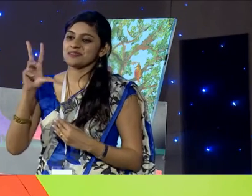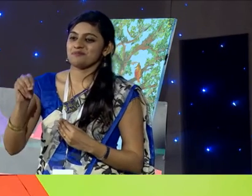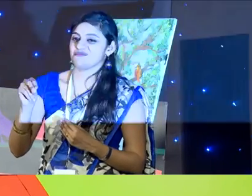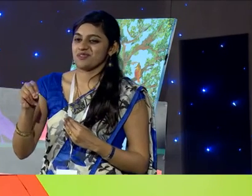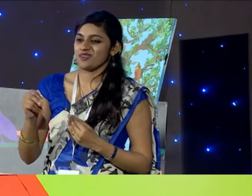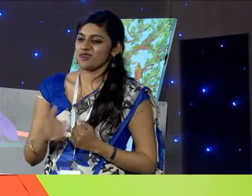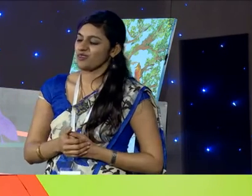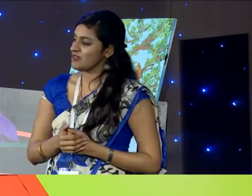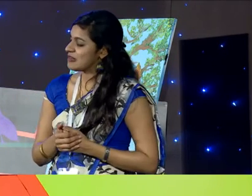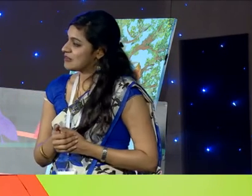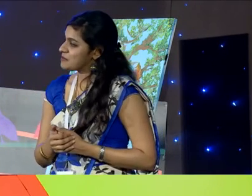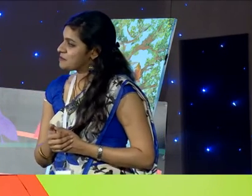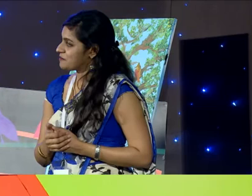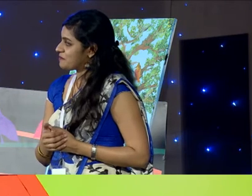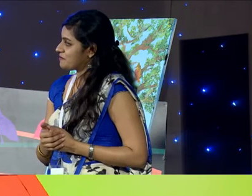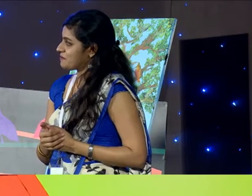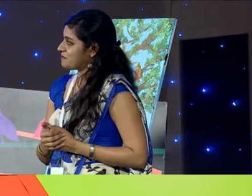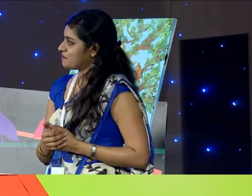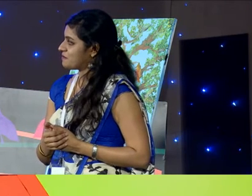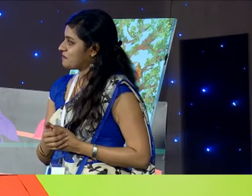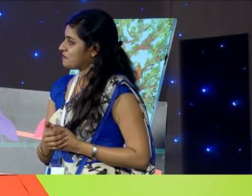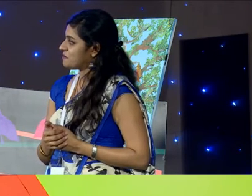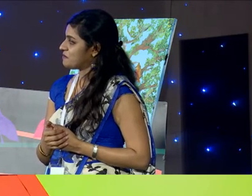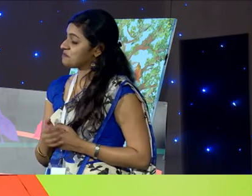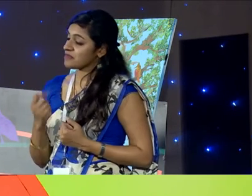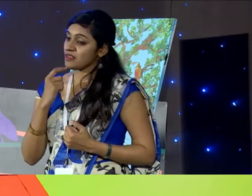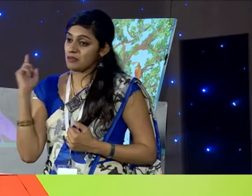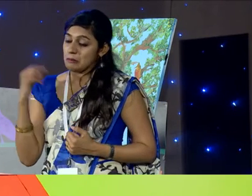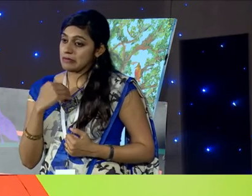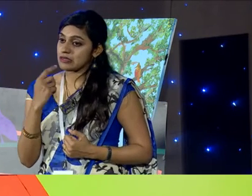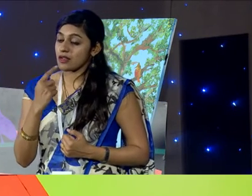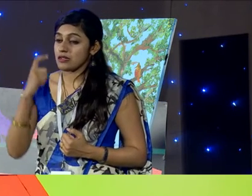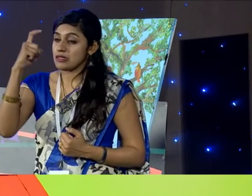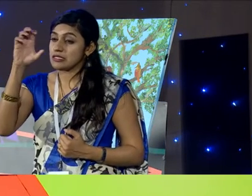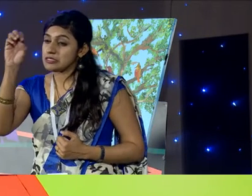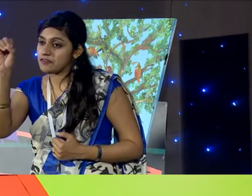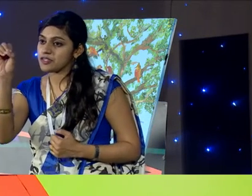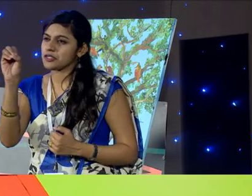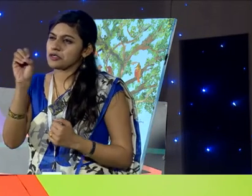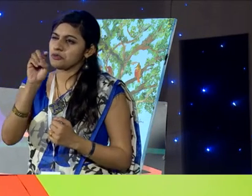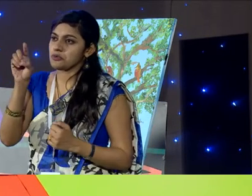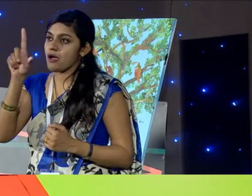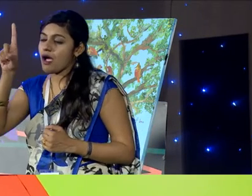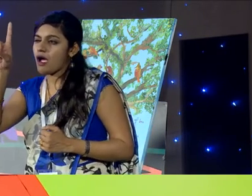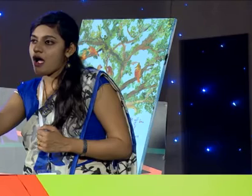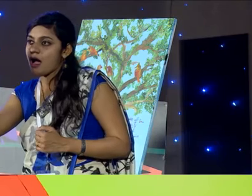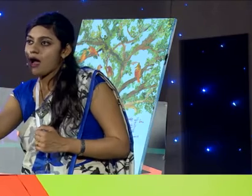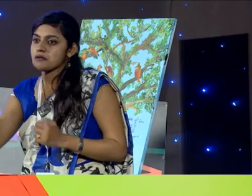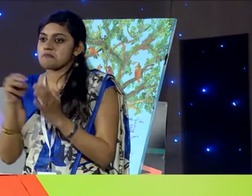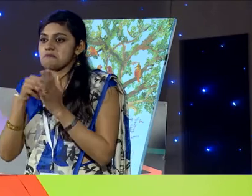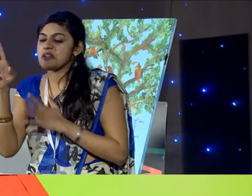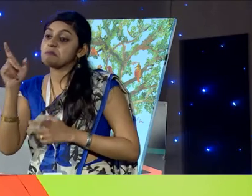But my estimate is that there are 70 to 100 million people with disability in India, and the severely disabled are perhaps 25 to 30